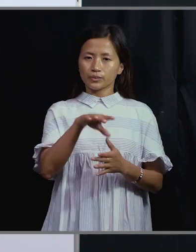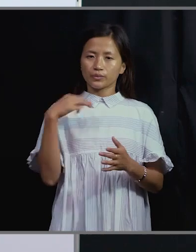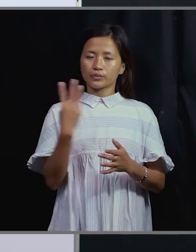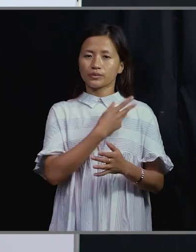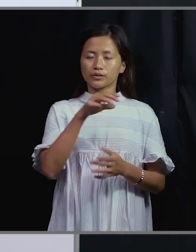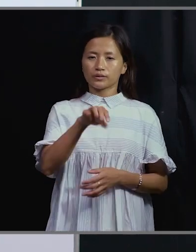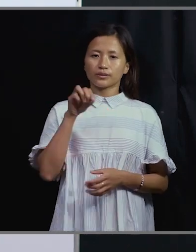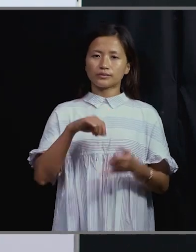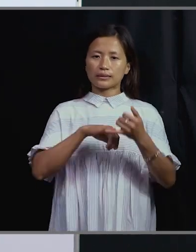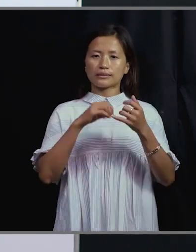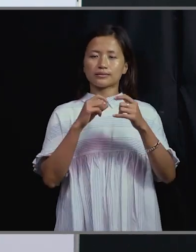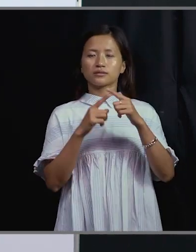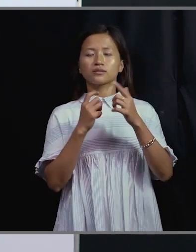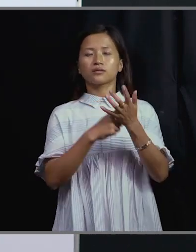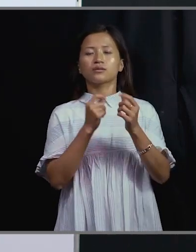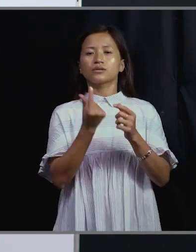structure